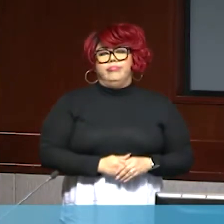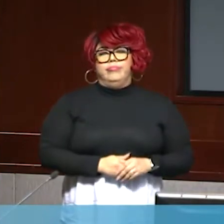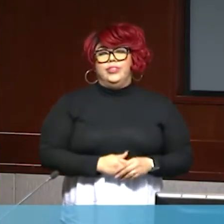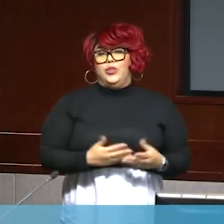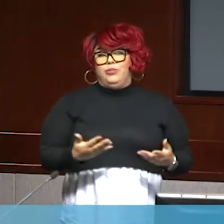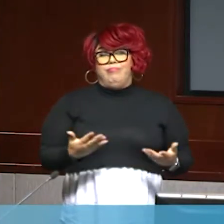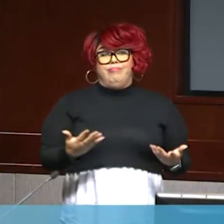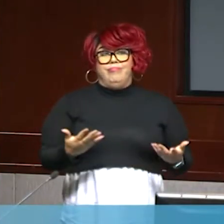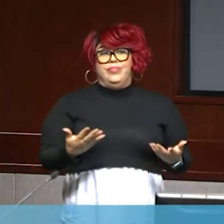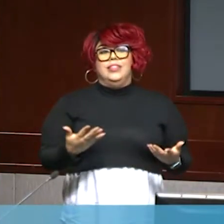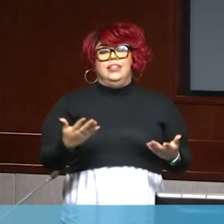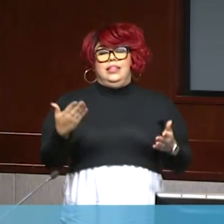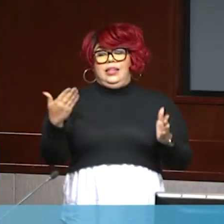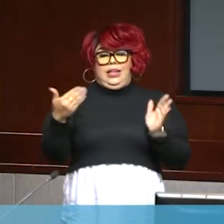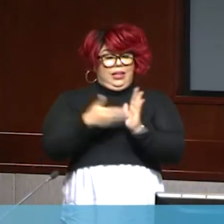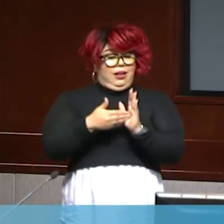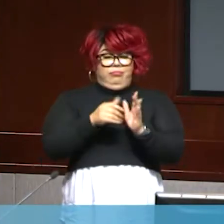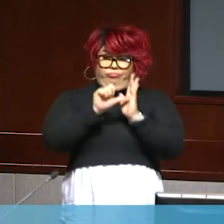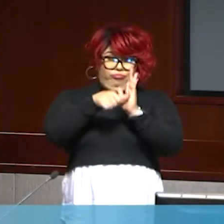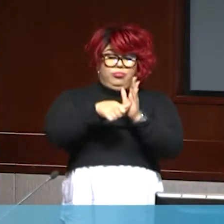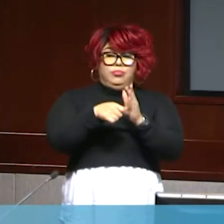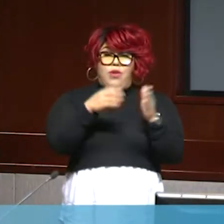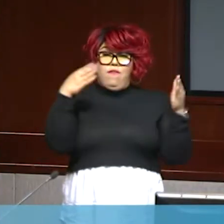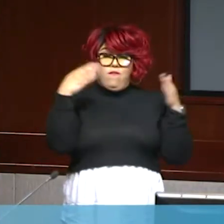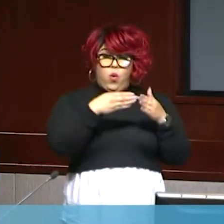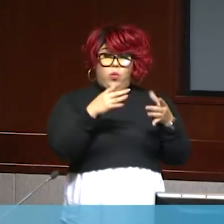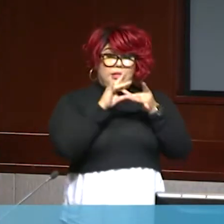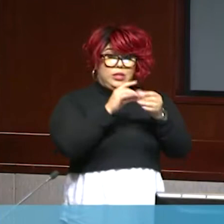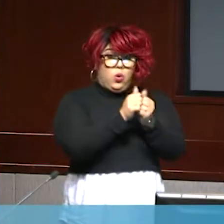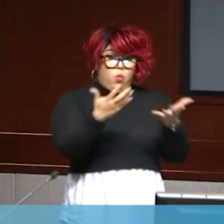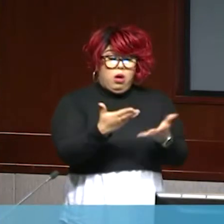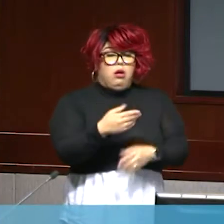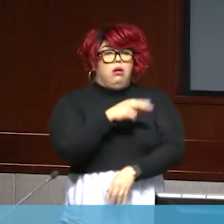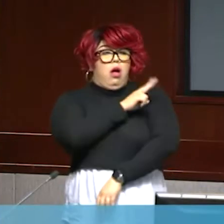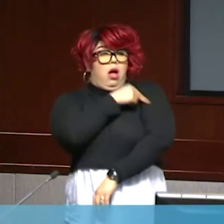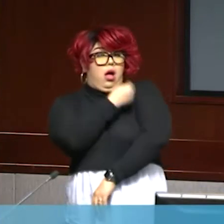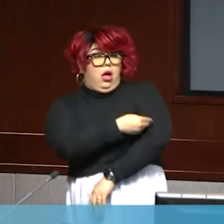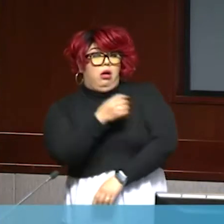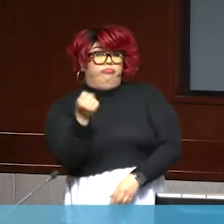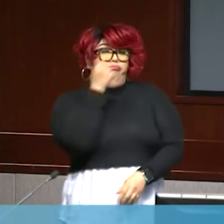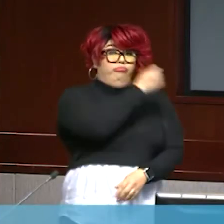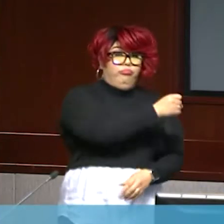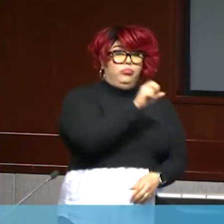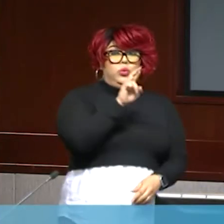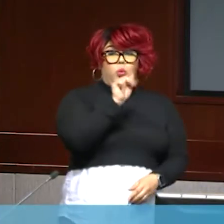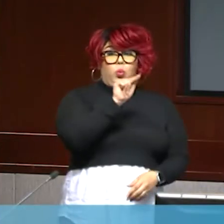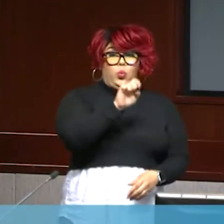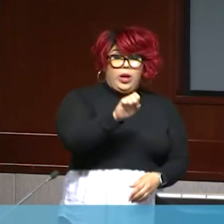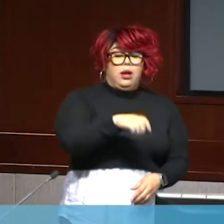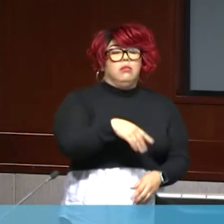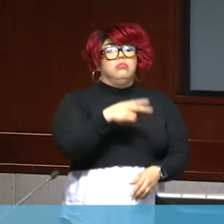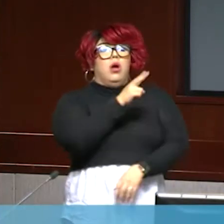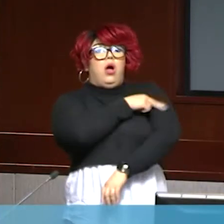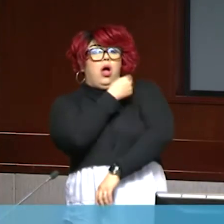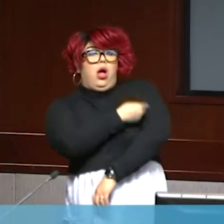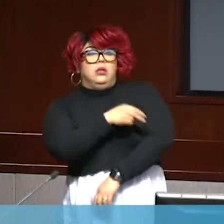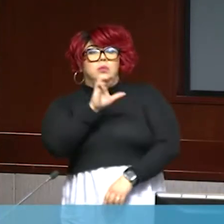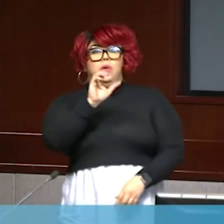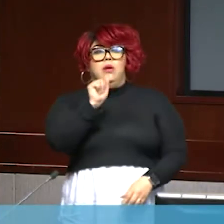is all about hospitalization rates and then capacity to make sure we have enough hospital capacity.